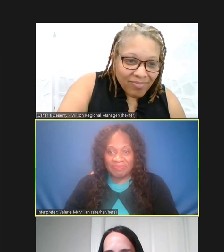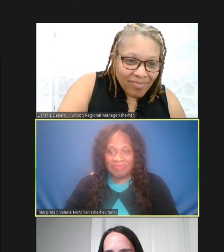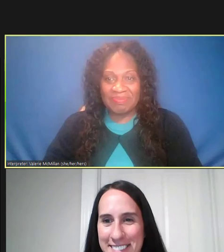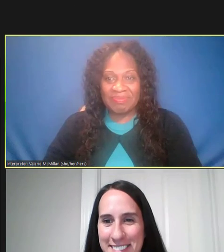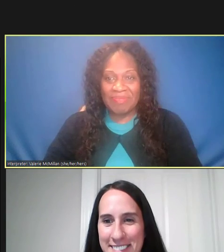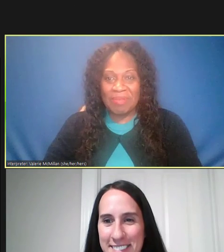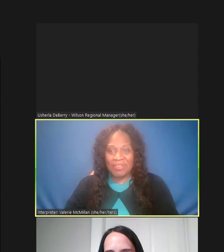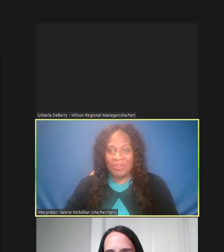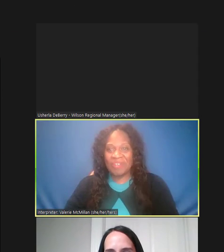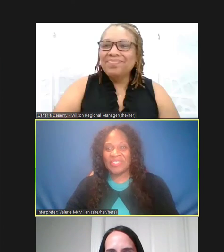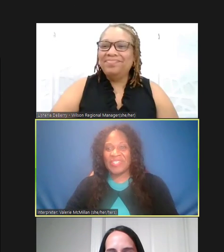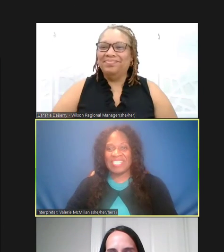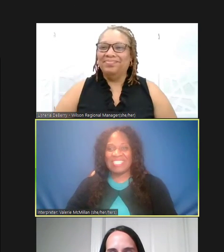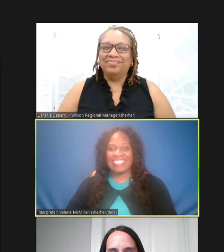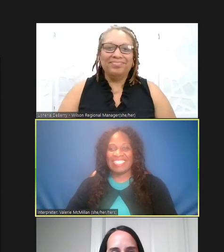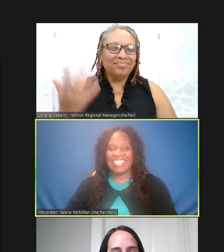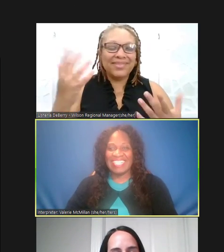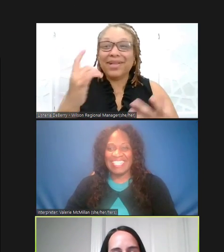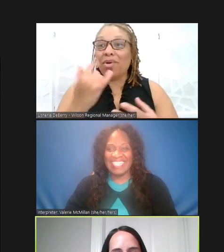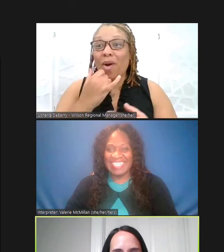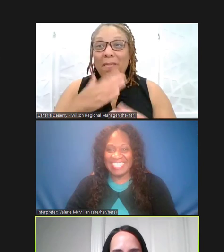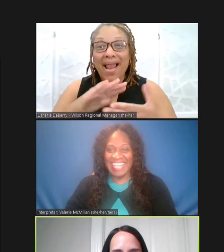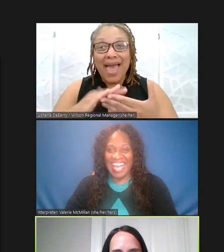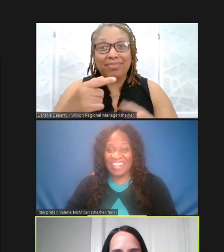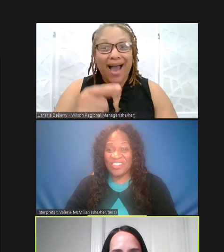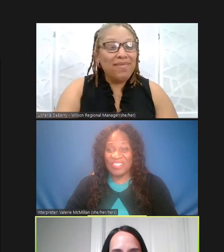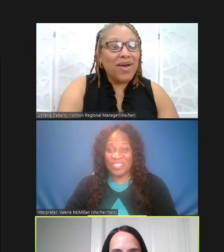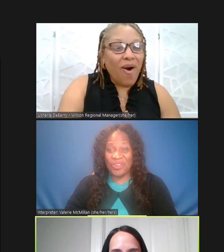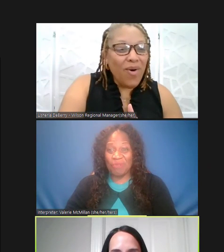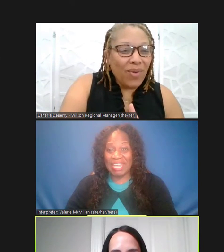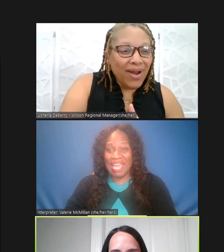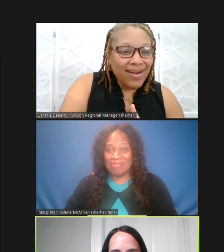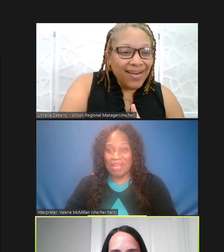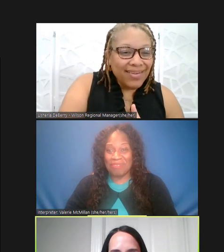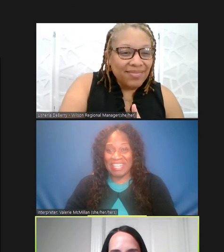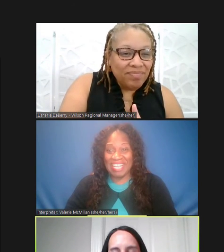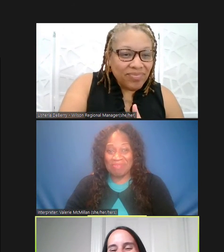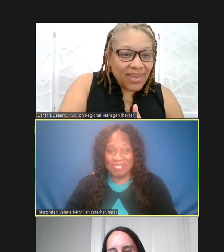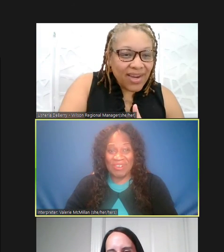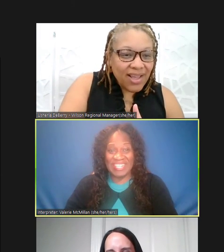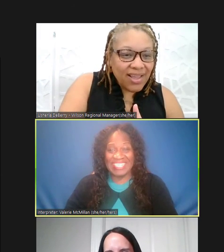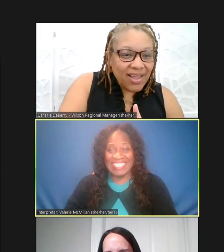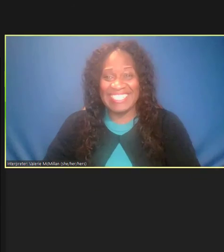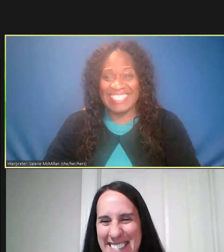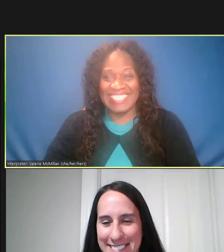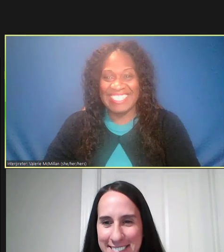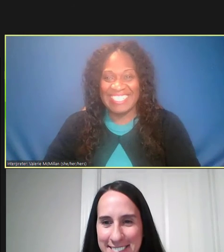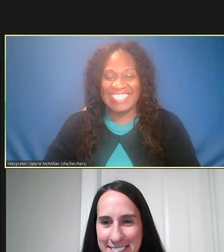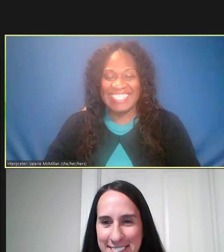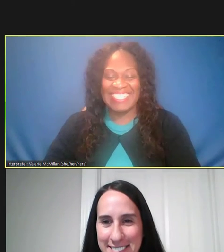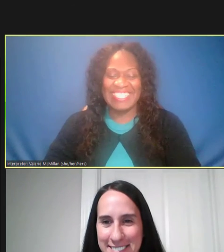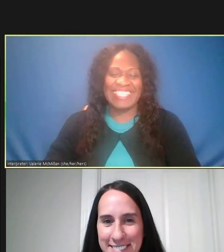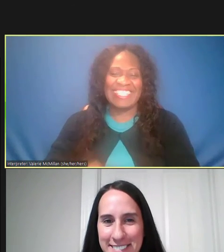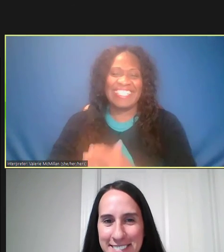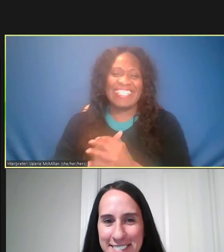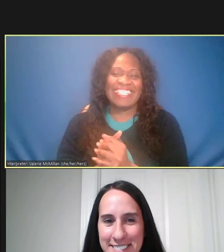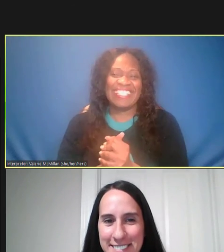Oh, I meant to go off. Go ahead. I'll give everyone a I second don't know to what's take going on my laptop right now. I'm sorry.